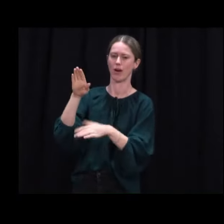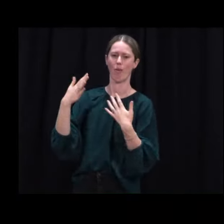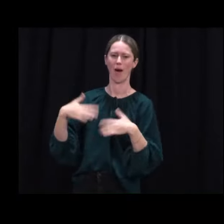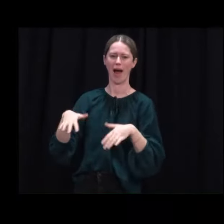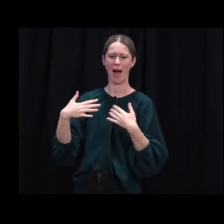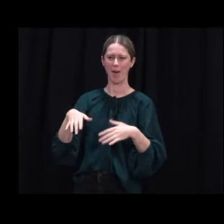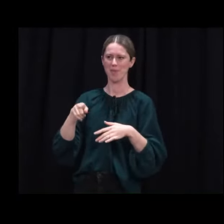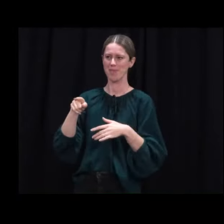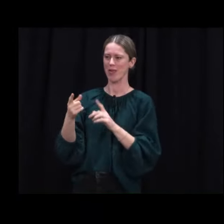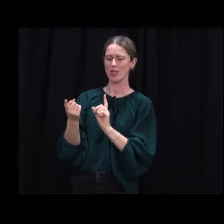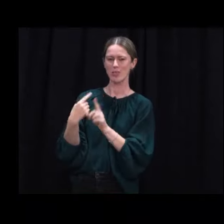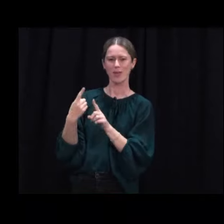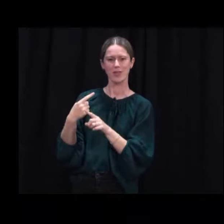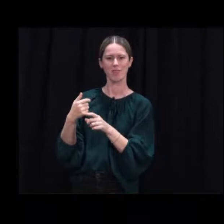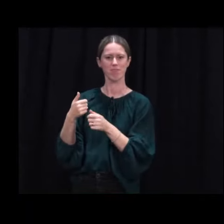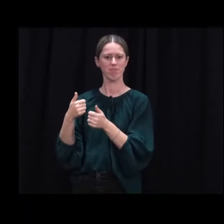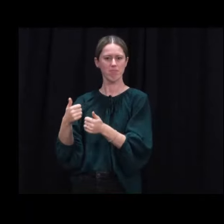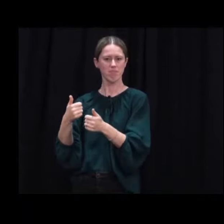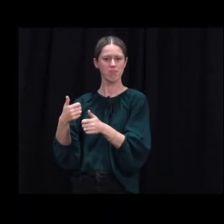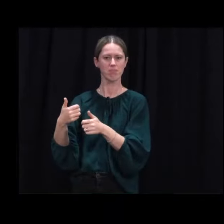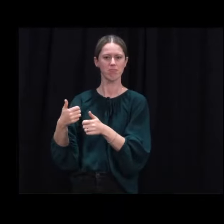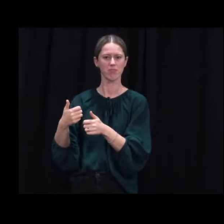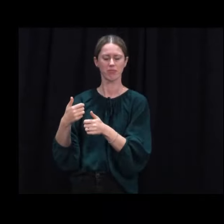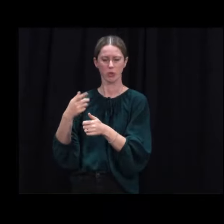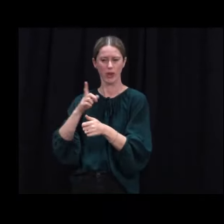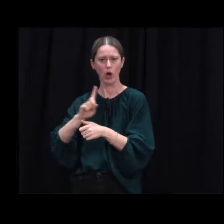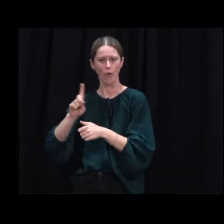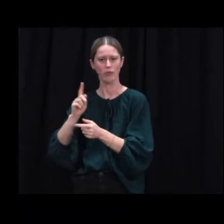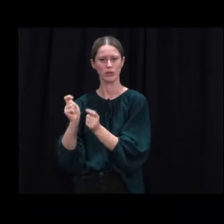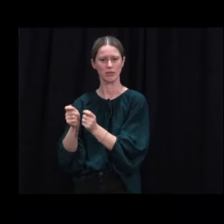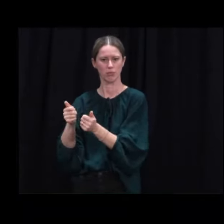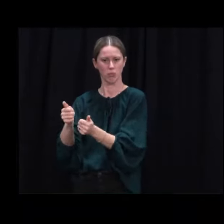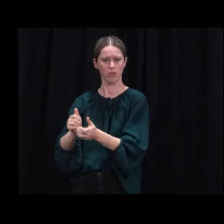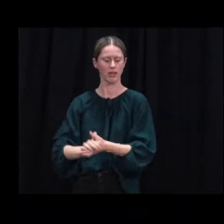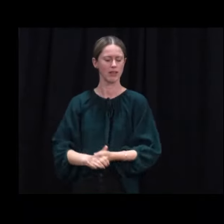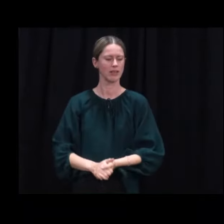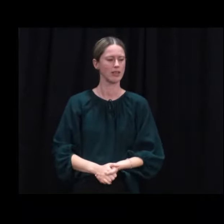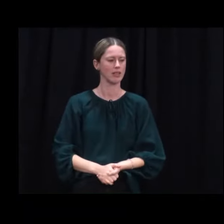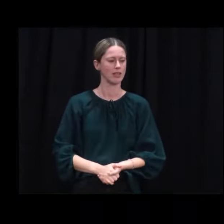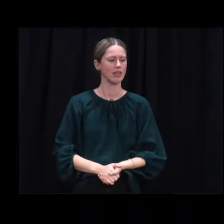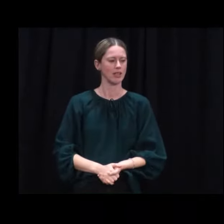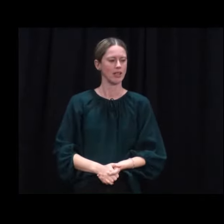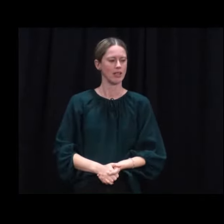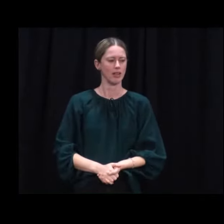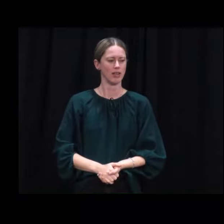incredibly responsive to the request to get tested. There are